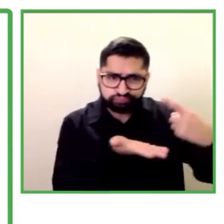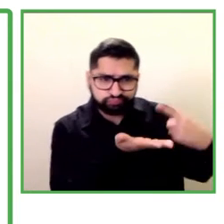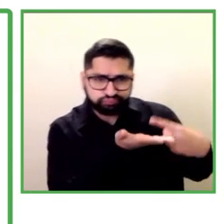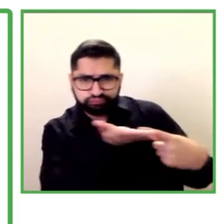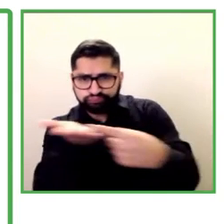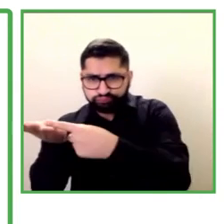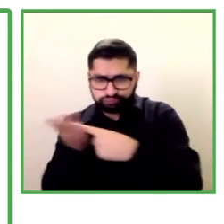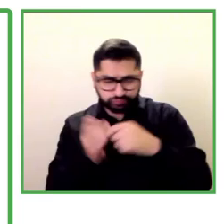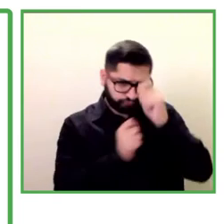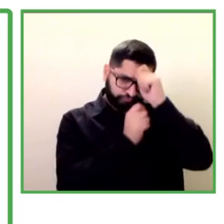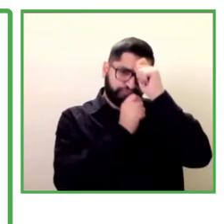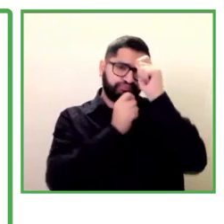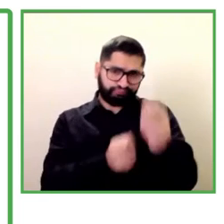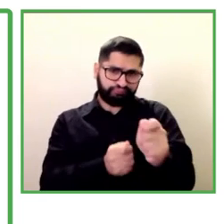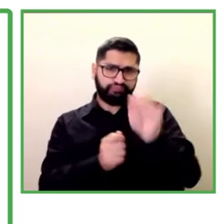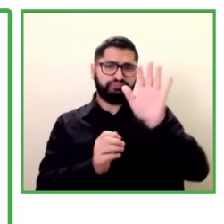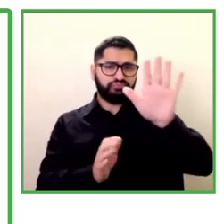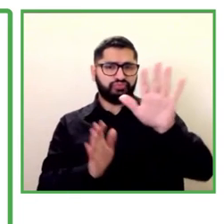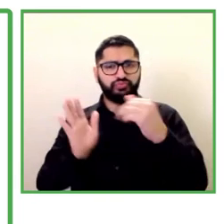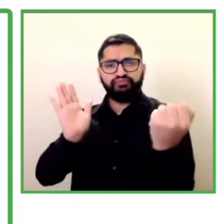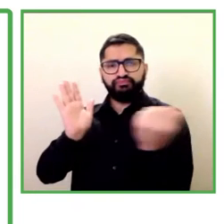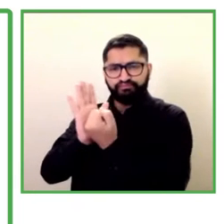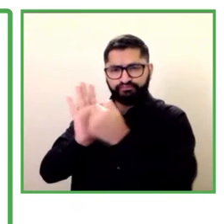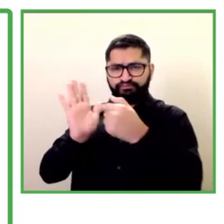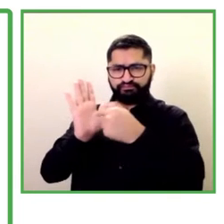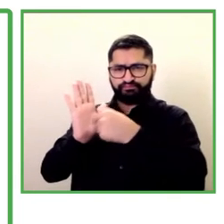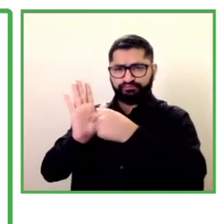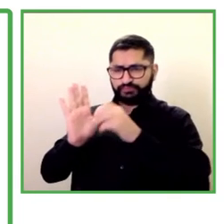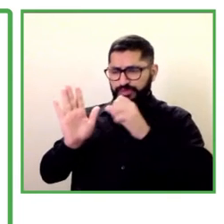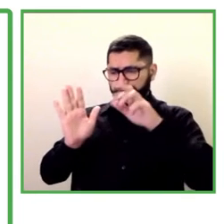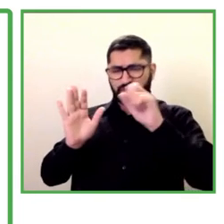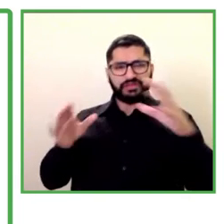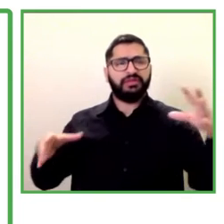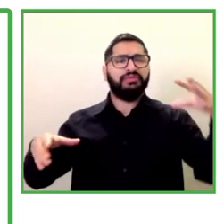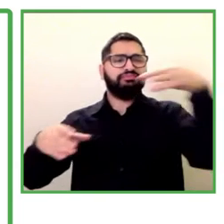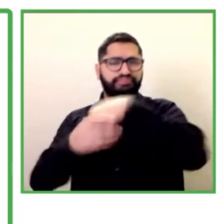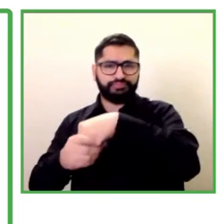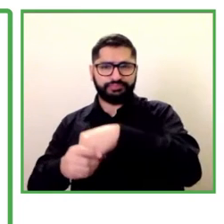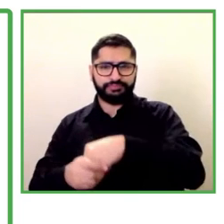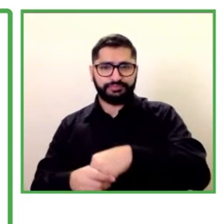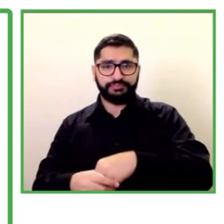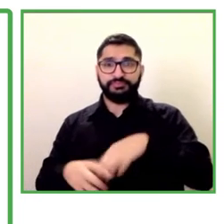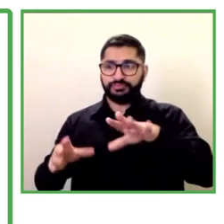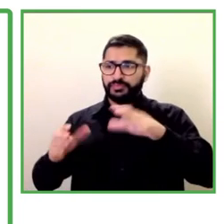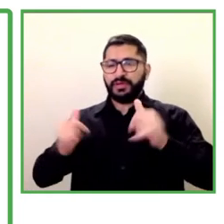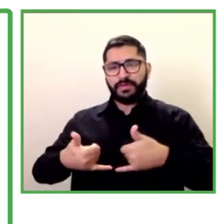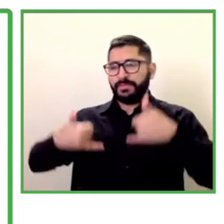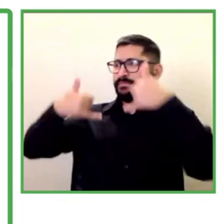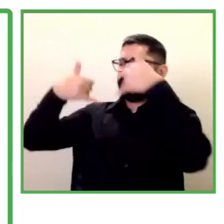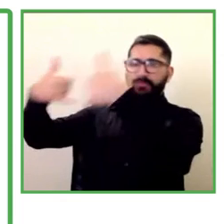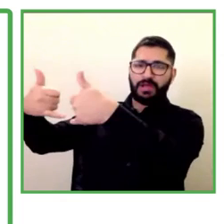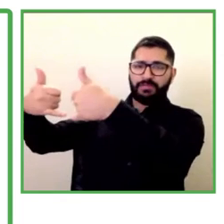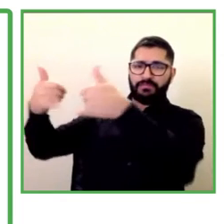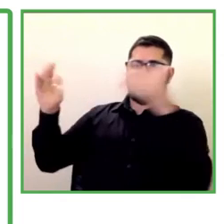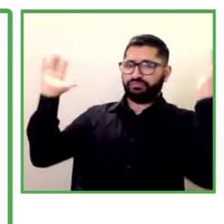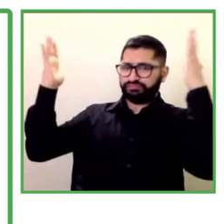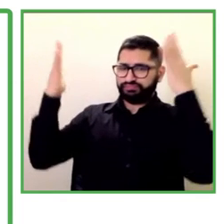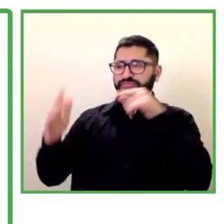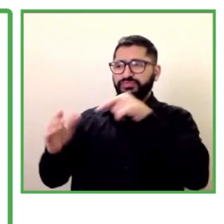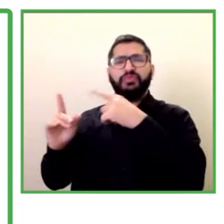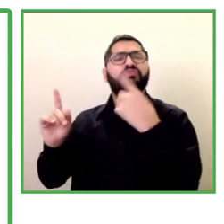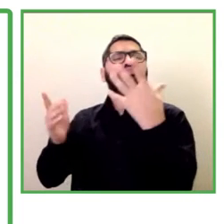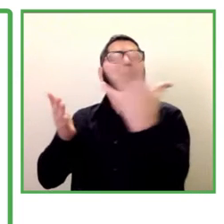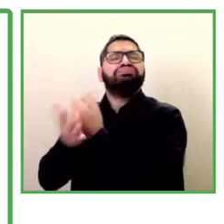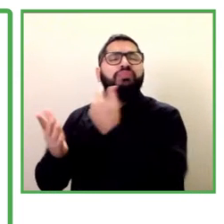hallmark. This is a hallmark that shows the companies that are committed with all of this. The ones that were very